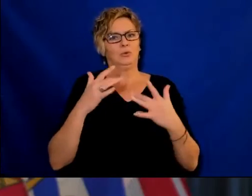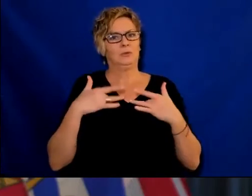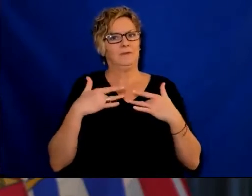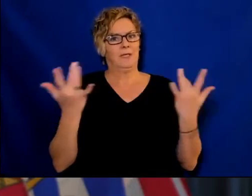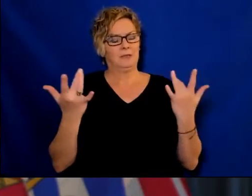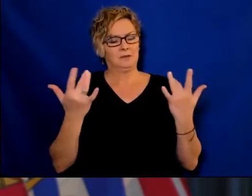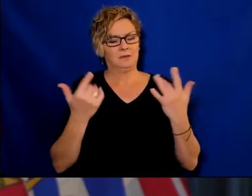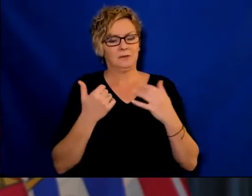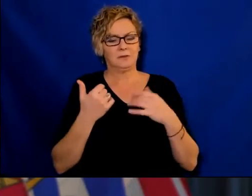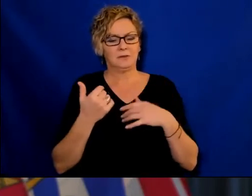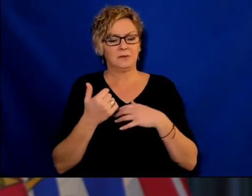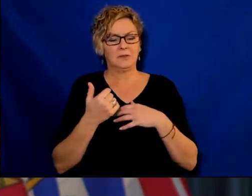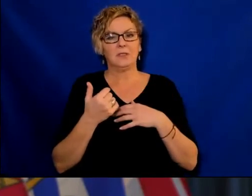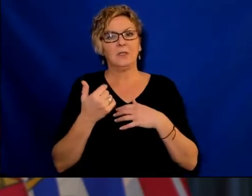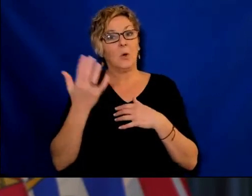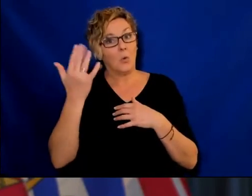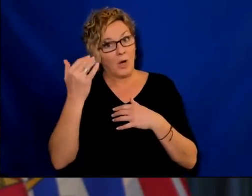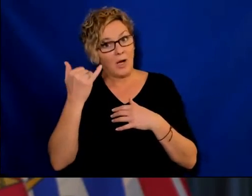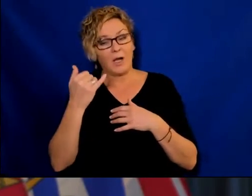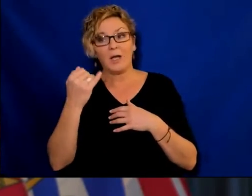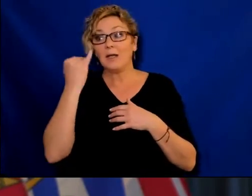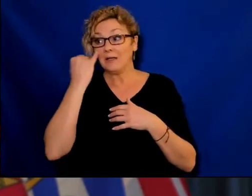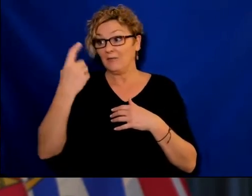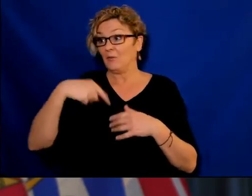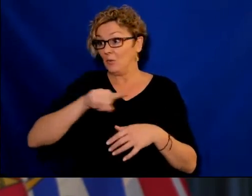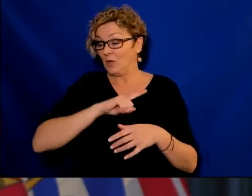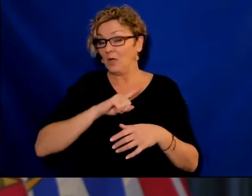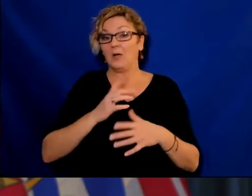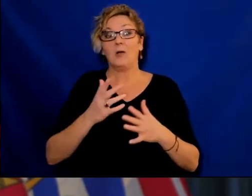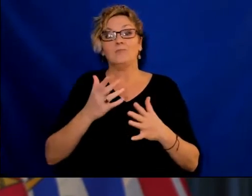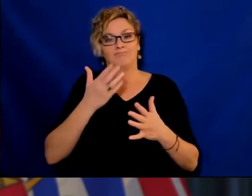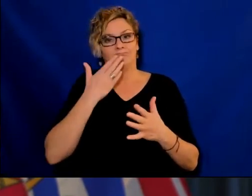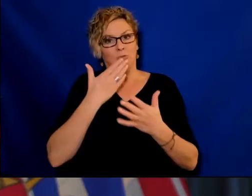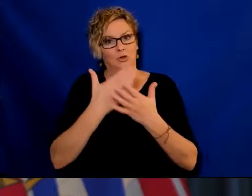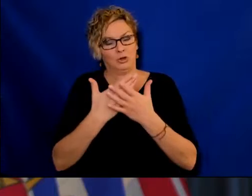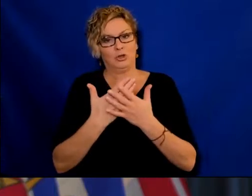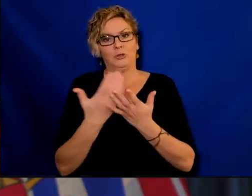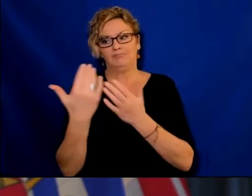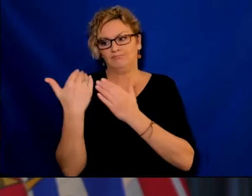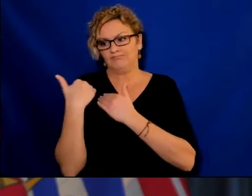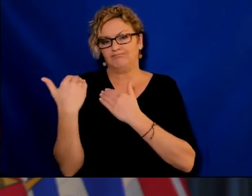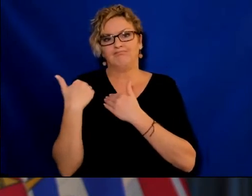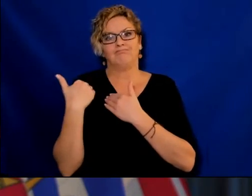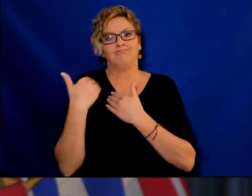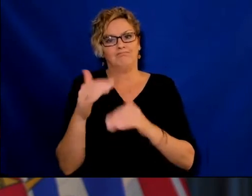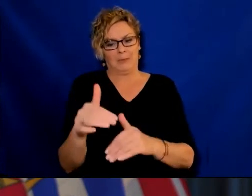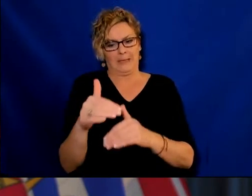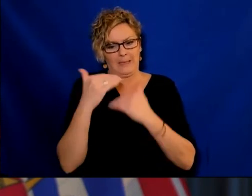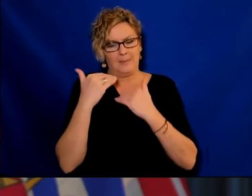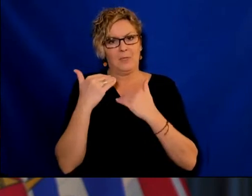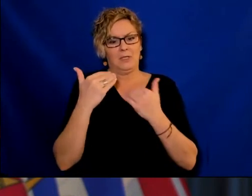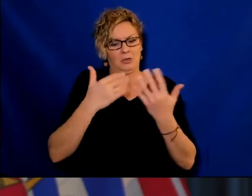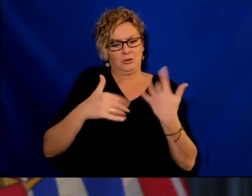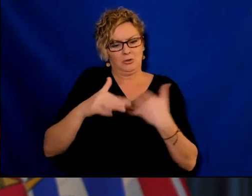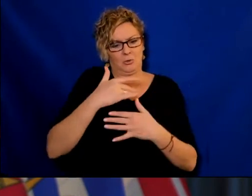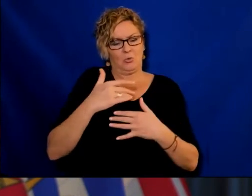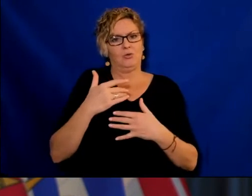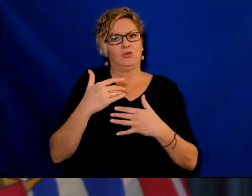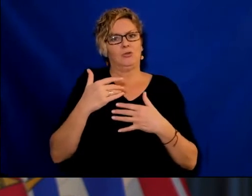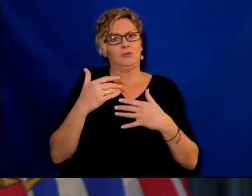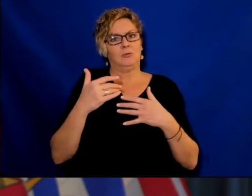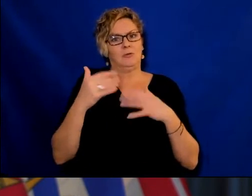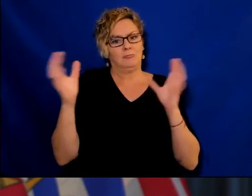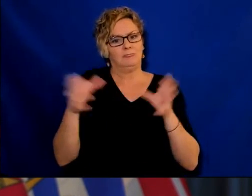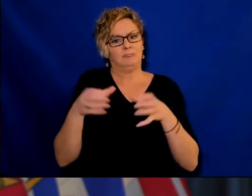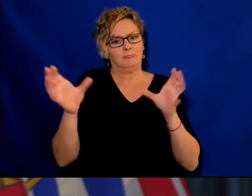like our schools, continuing to function. Do you have a follow-up, Binder? Yes, and